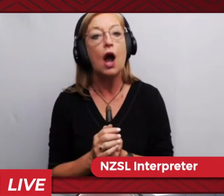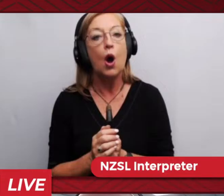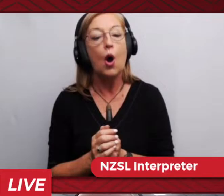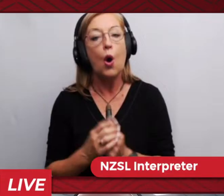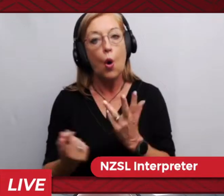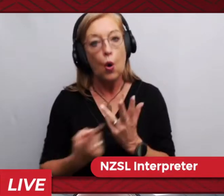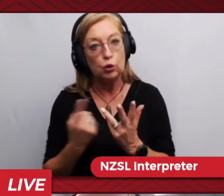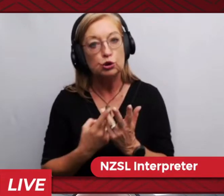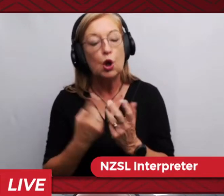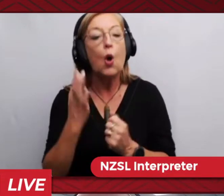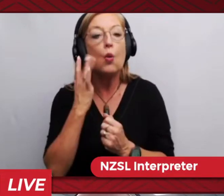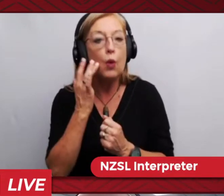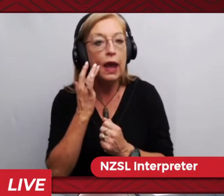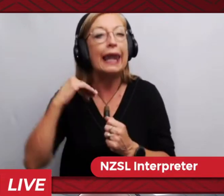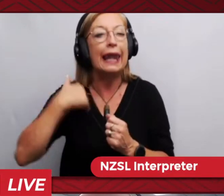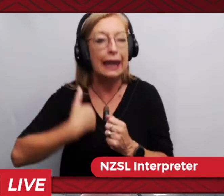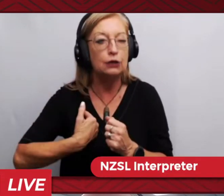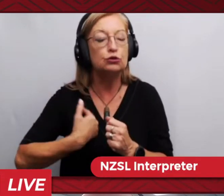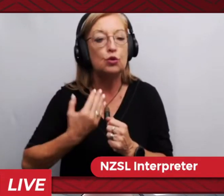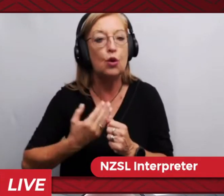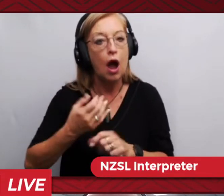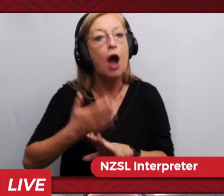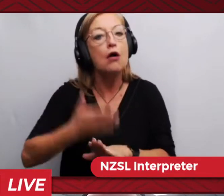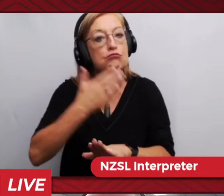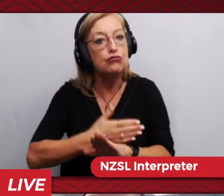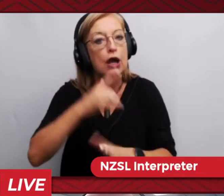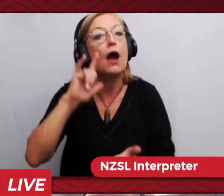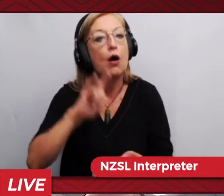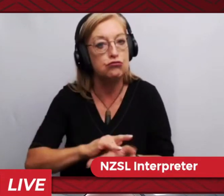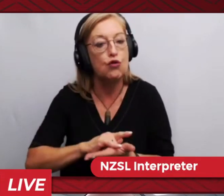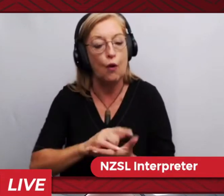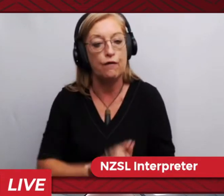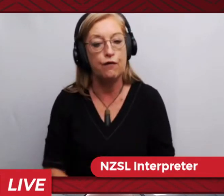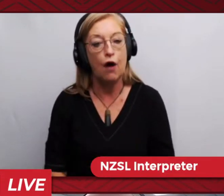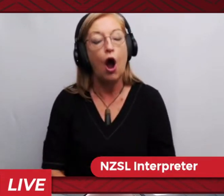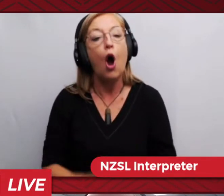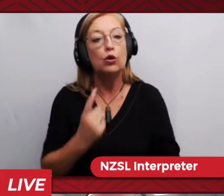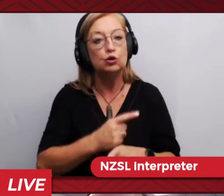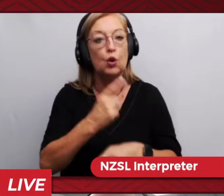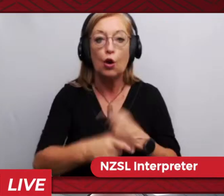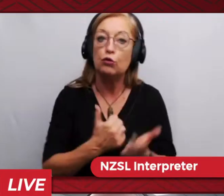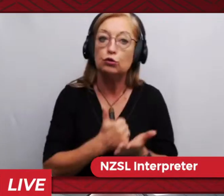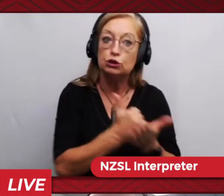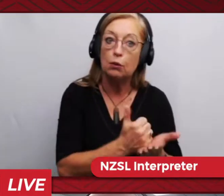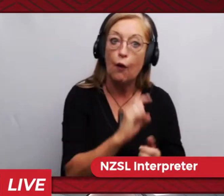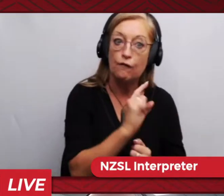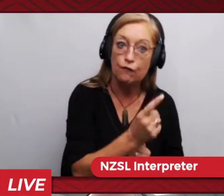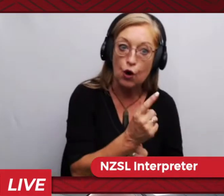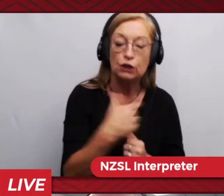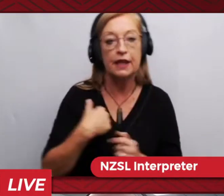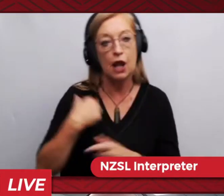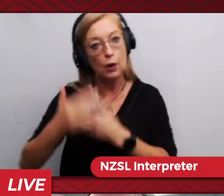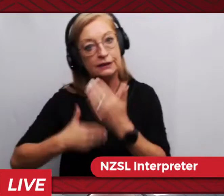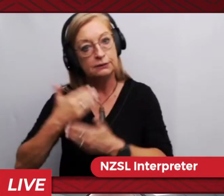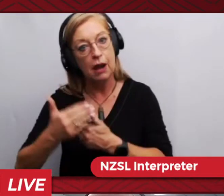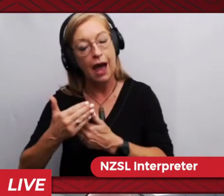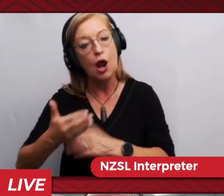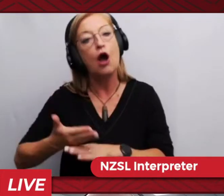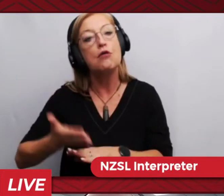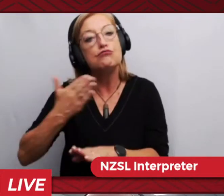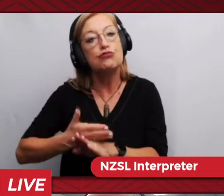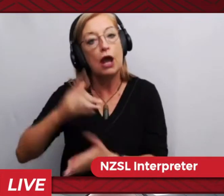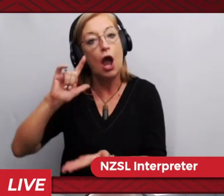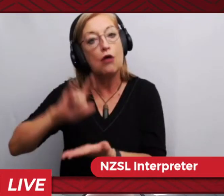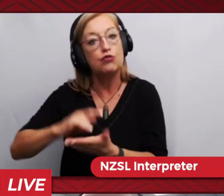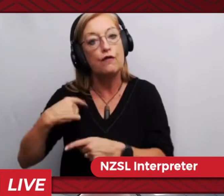sought. So I'm going to talk about the support first, then I'll take you through the pre-approval process. So